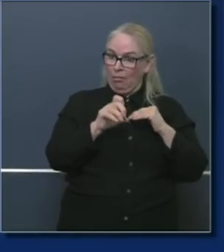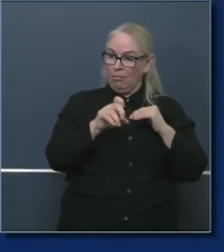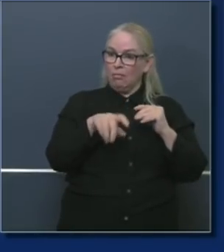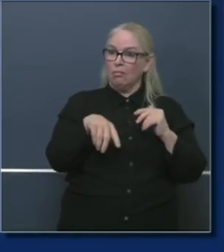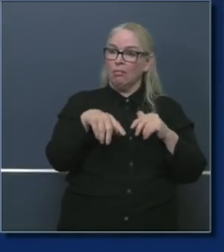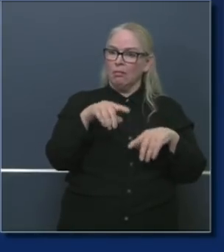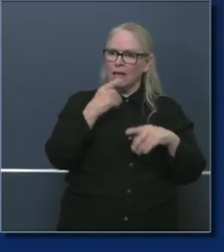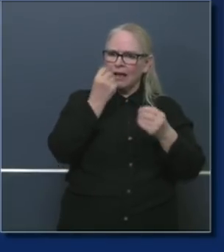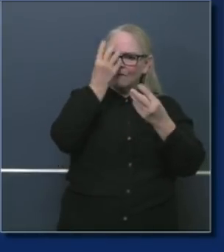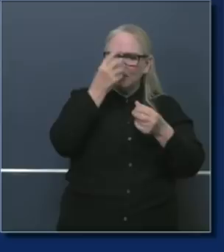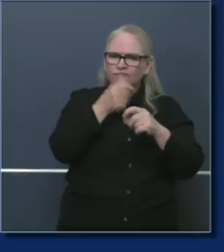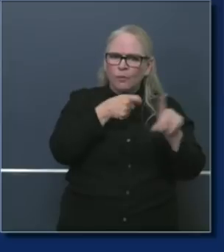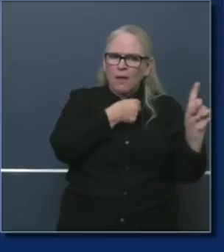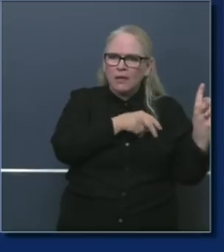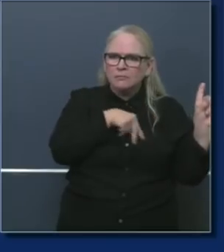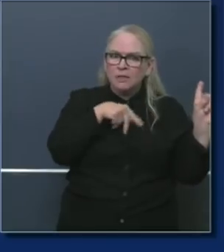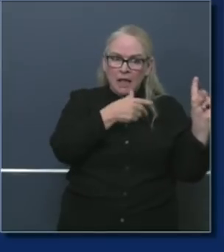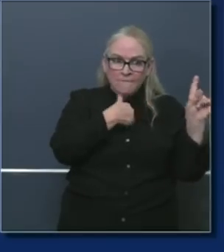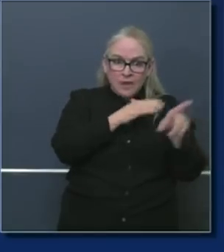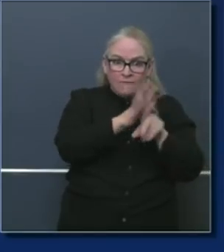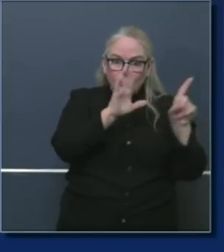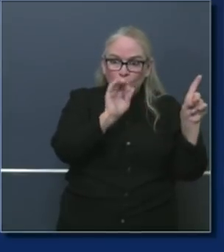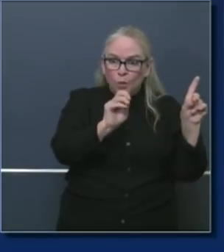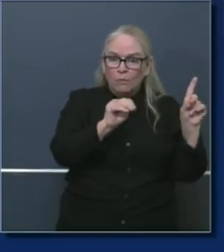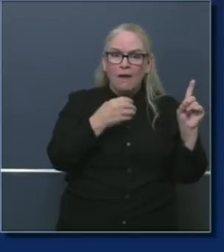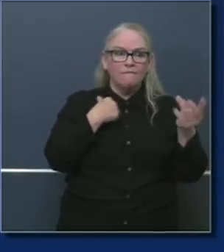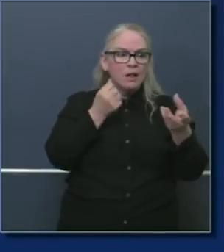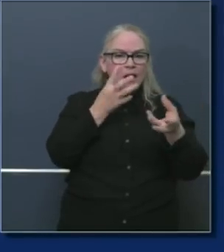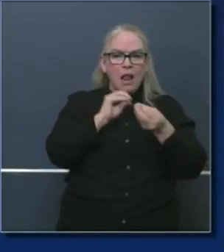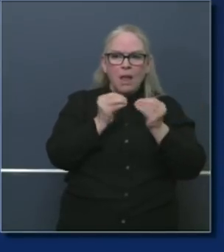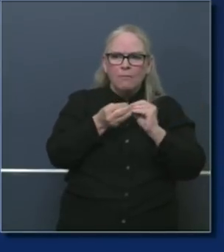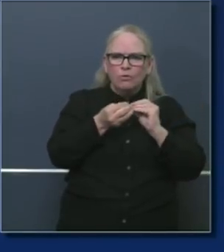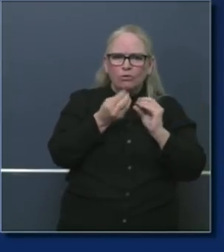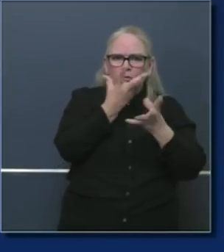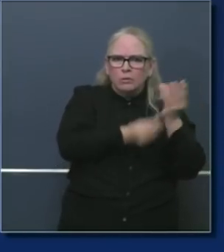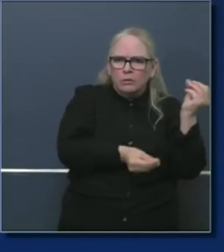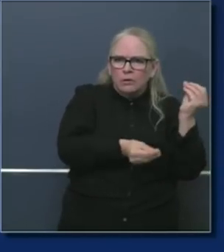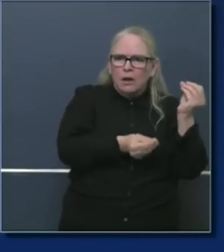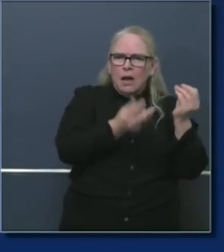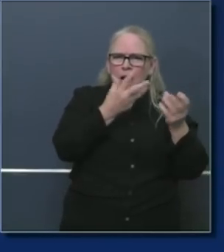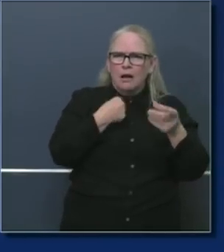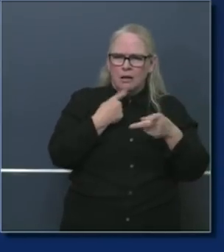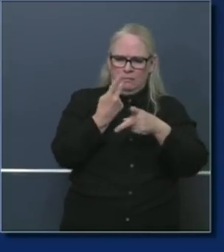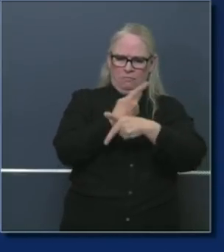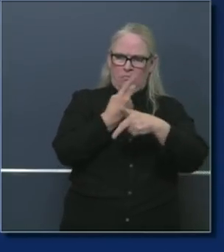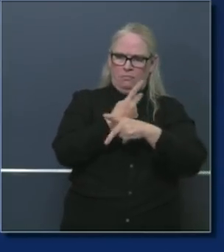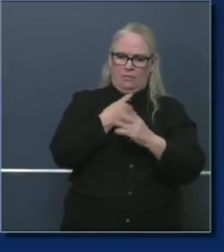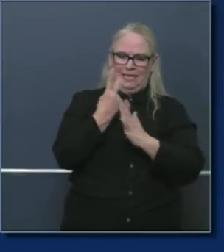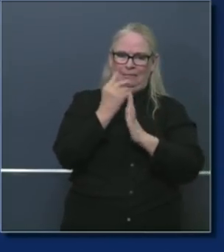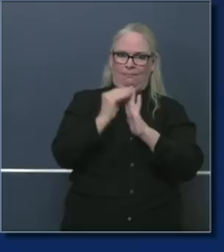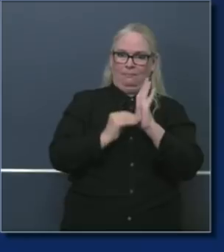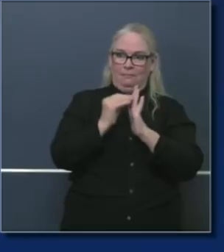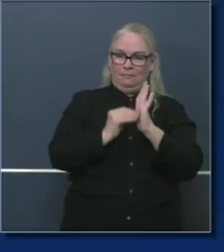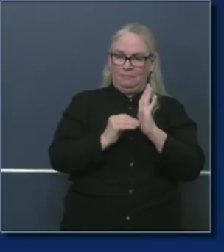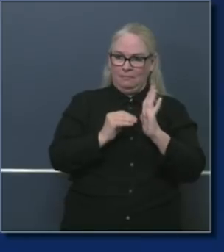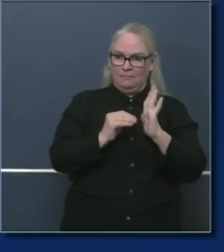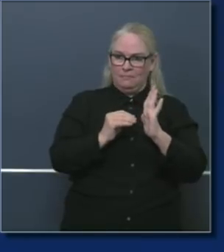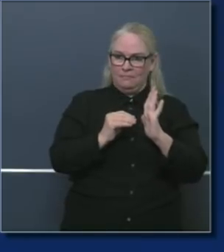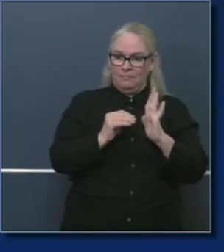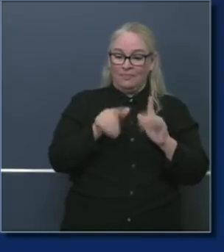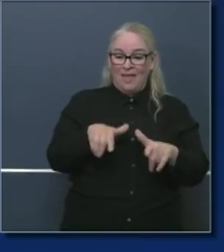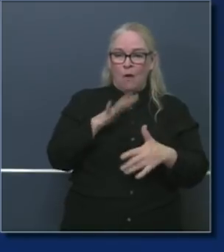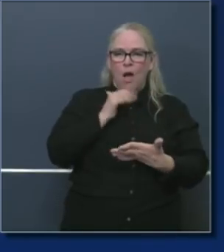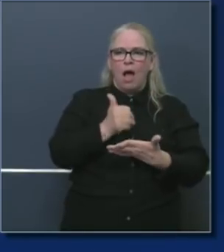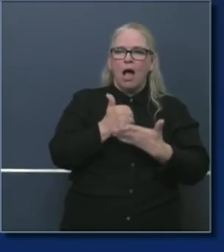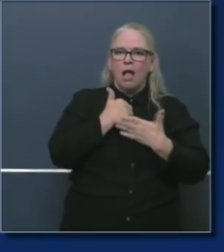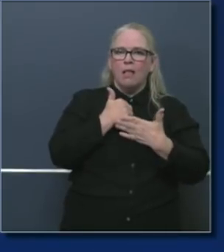data across the state. And that gives us confidence to move into this stage 2 of modifying our stay-at-home